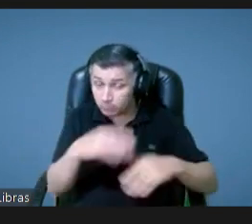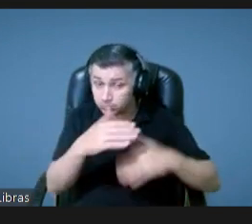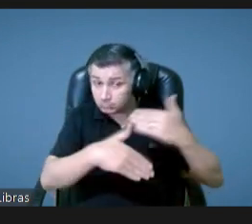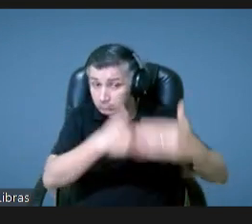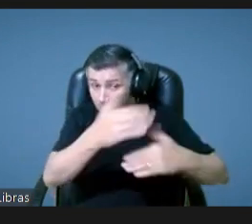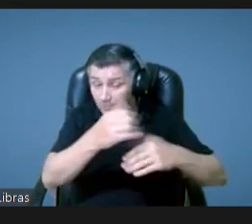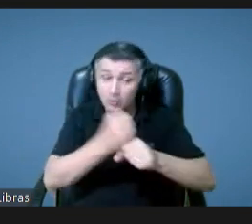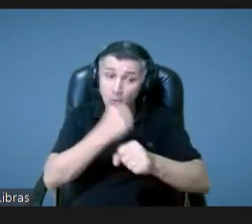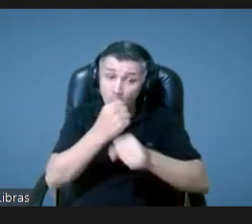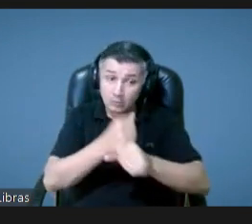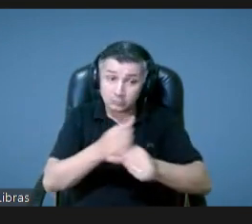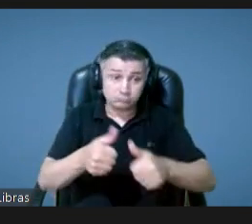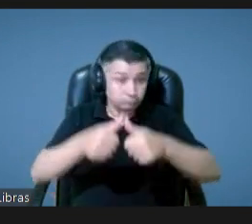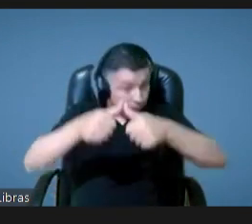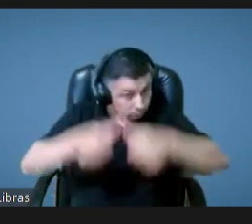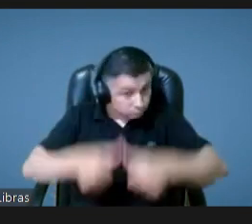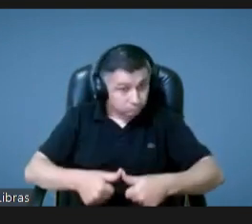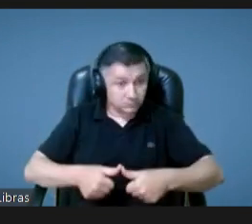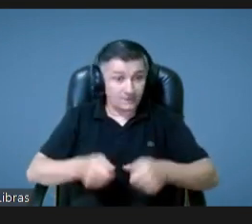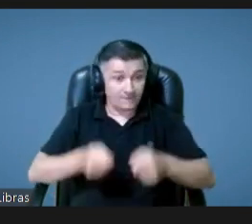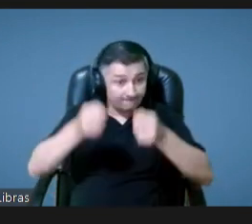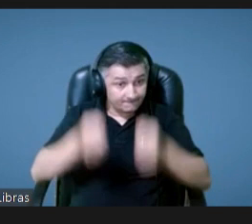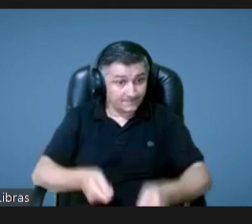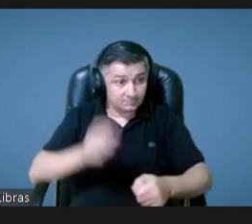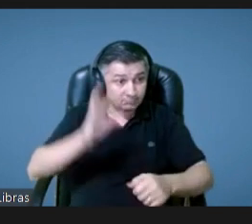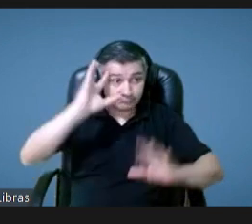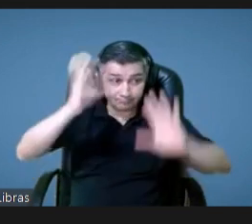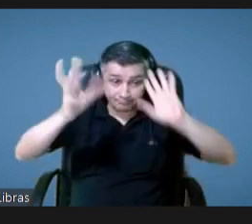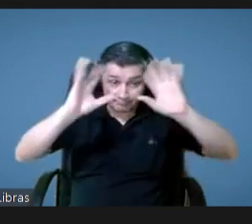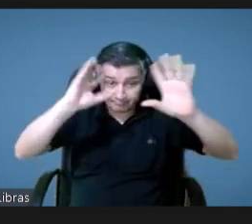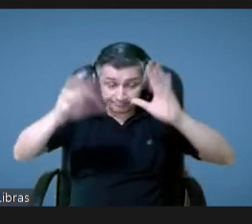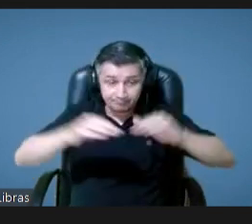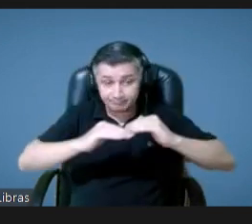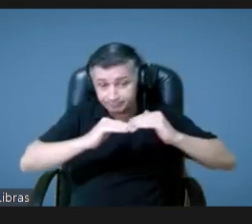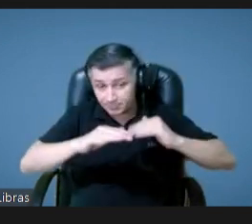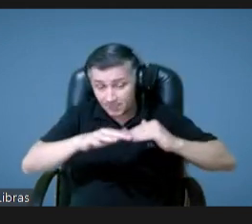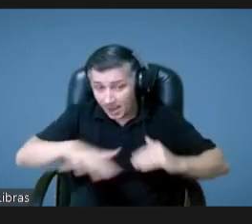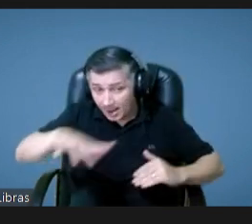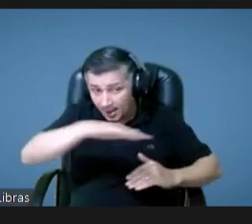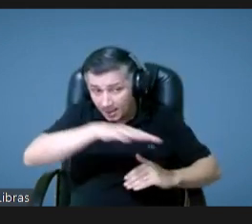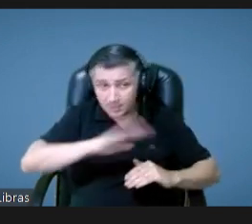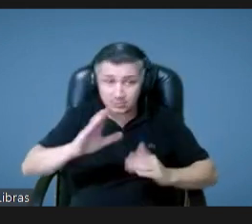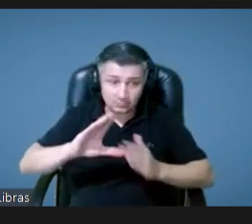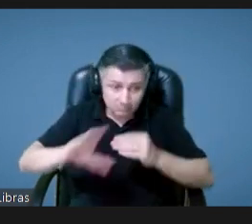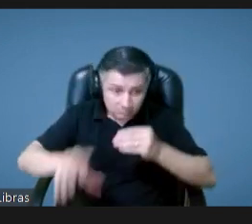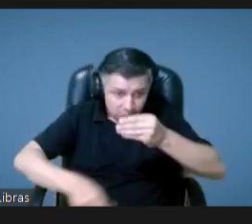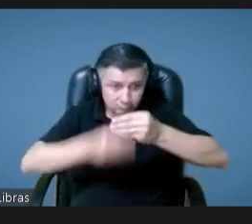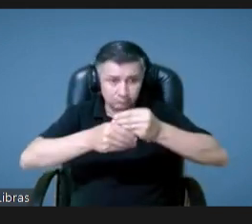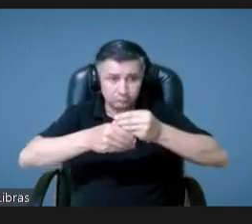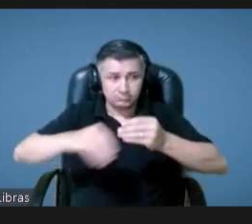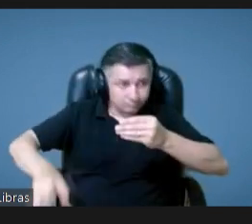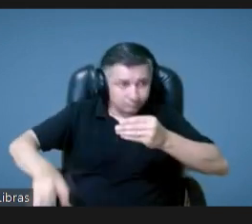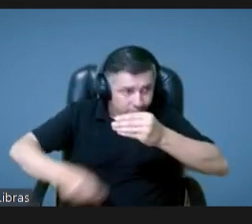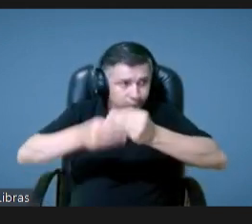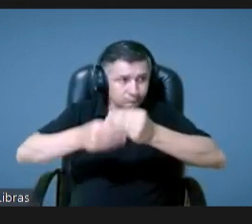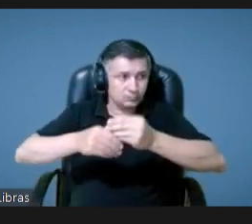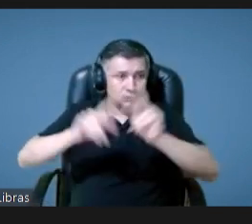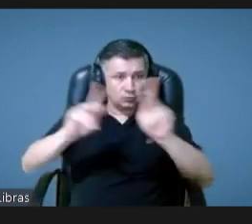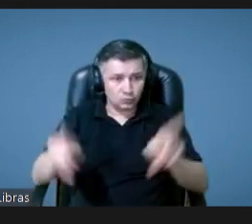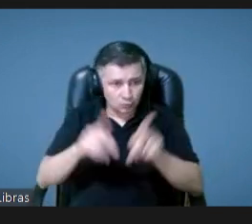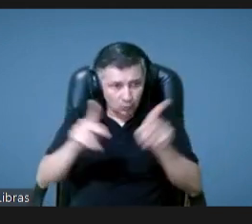We build, we construct the shopping mall, we stabilize the results of those areas that have